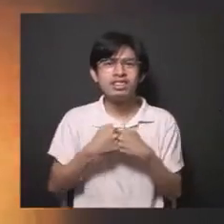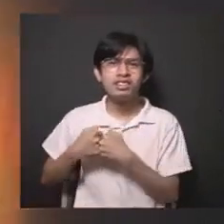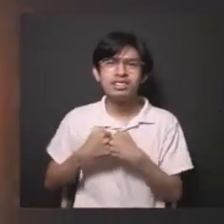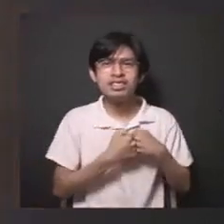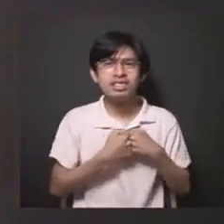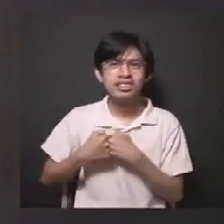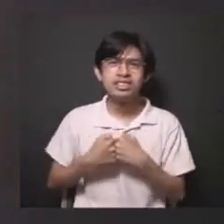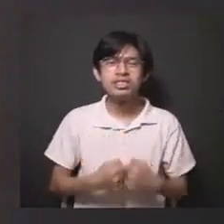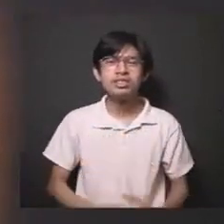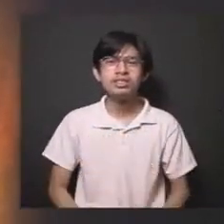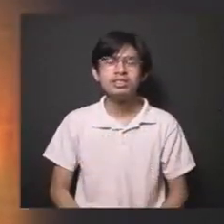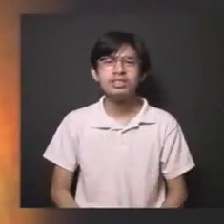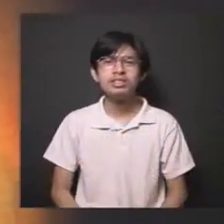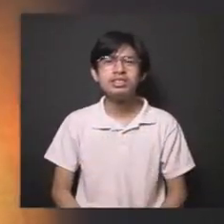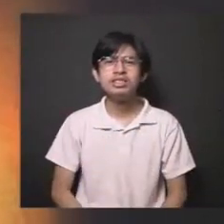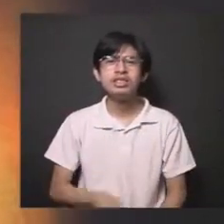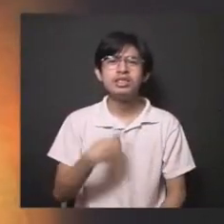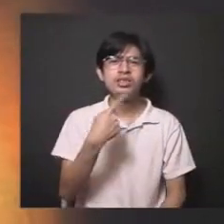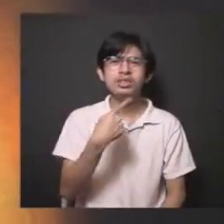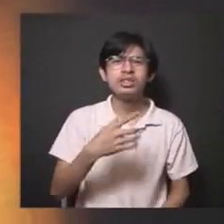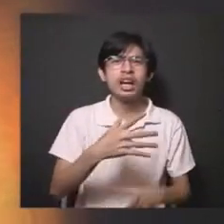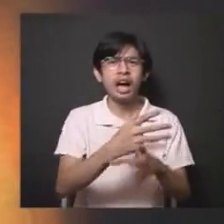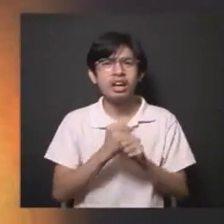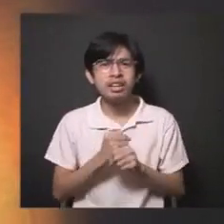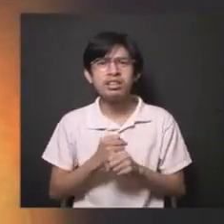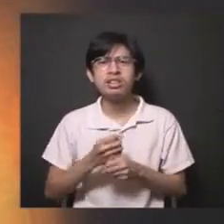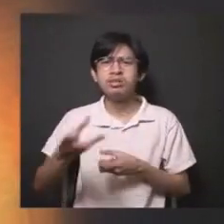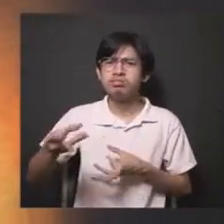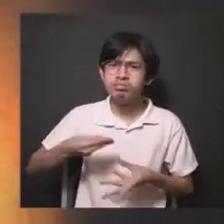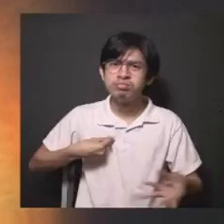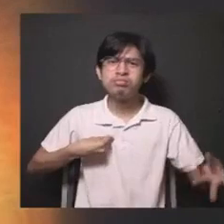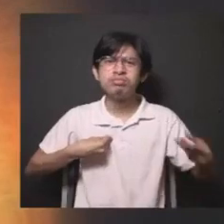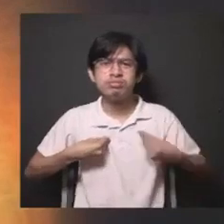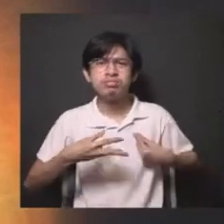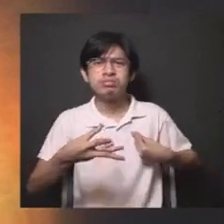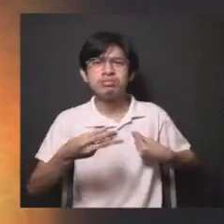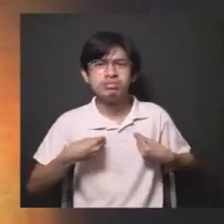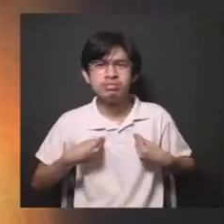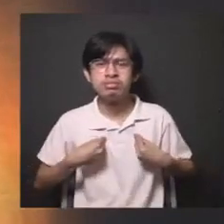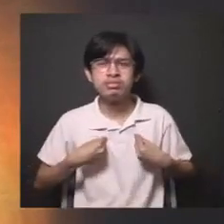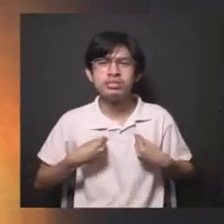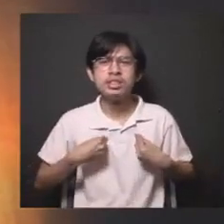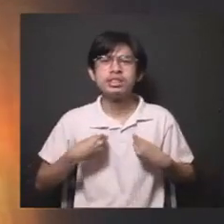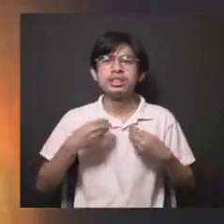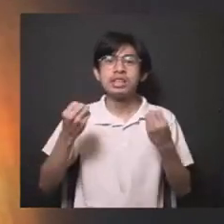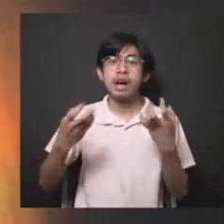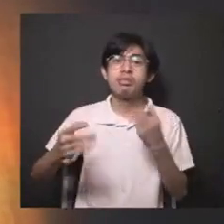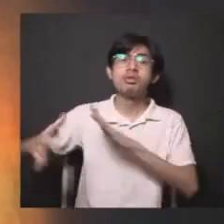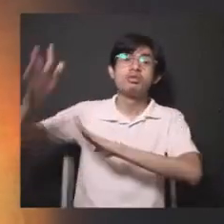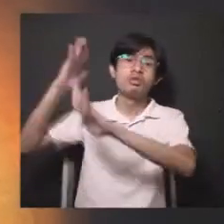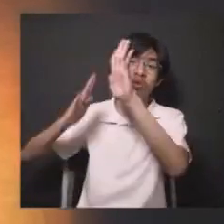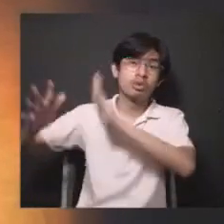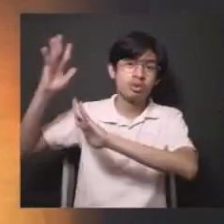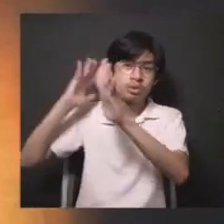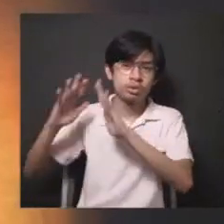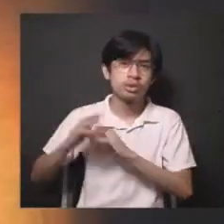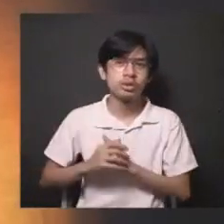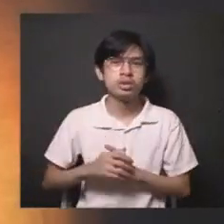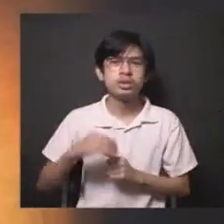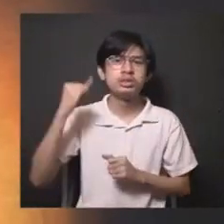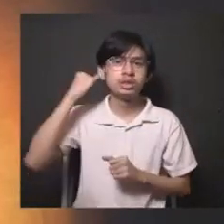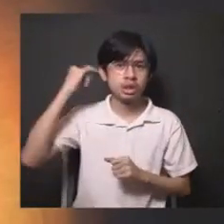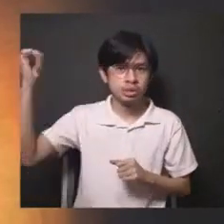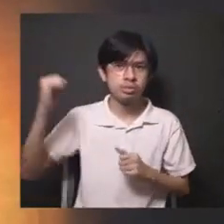after blessings after blessings. And you witnessed that even in his old life, even until such an old age, he's still